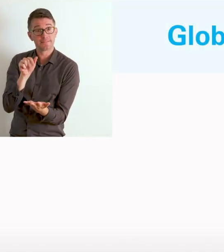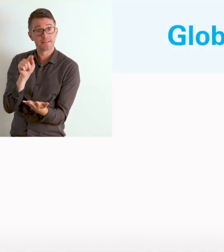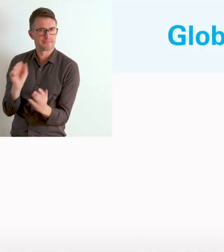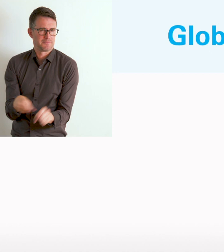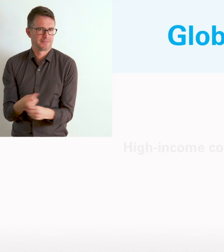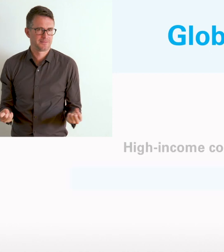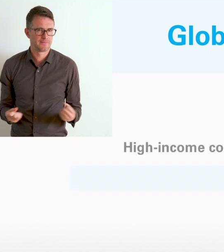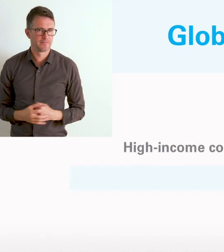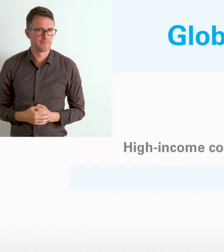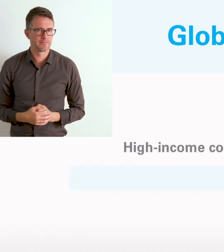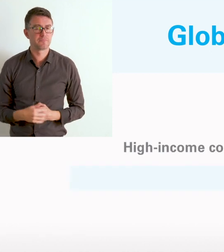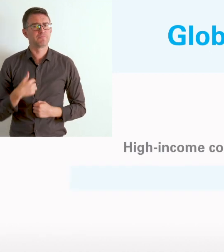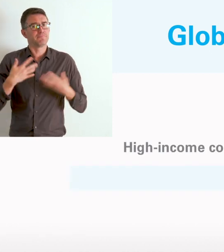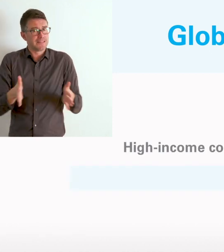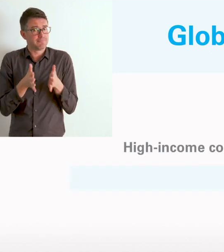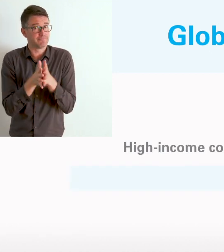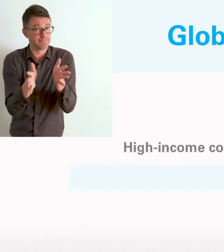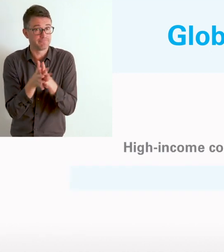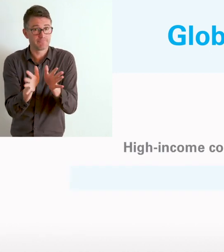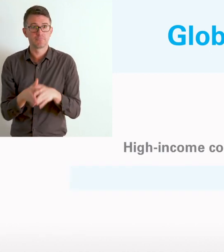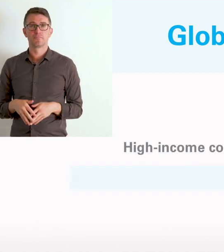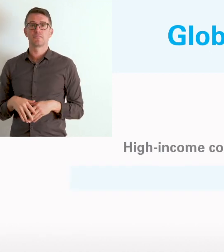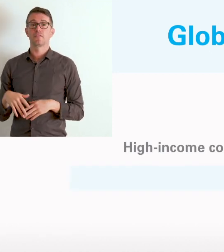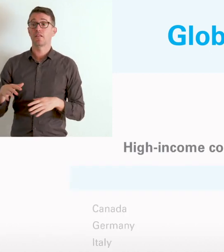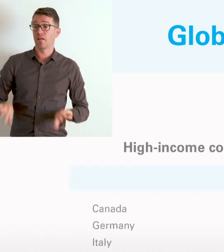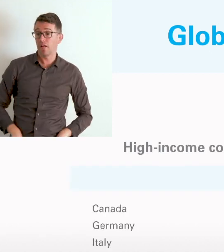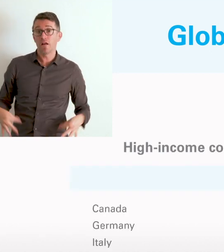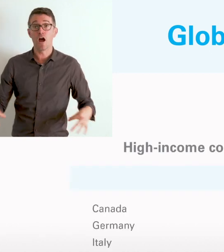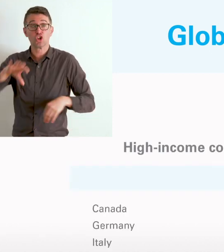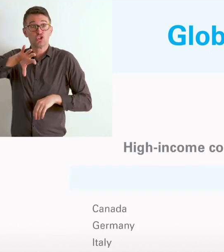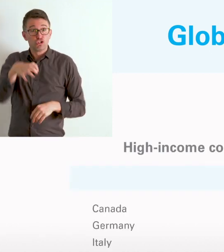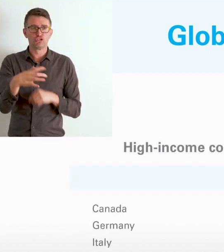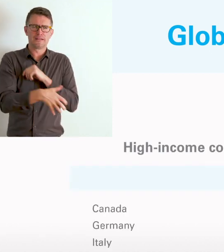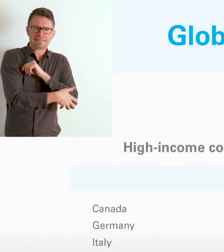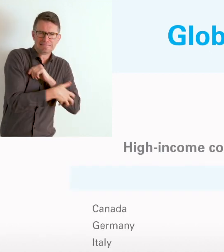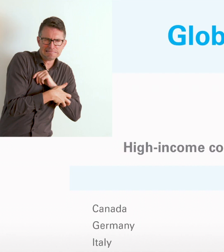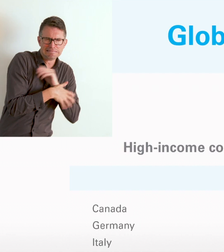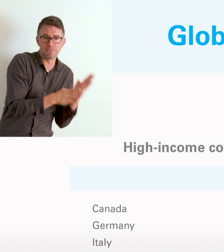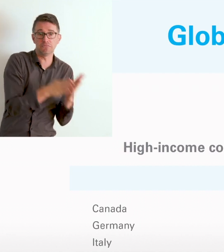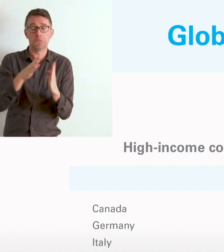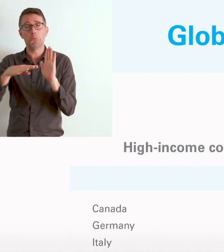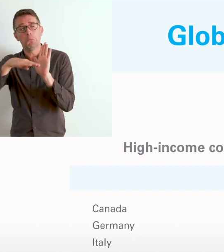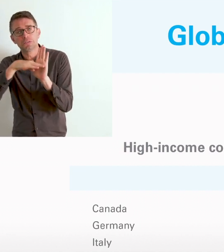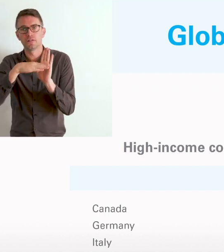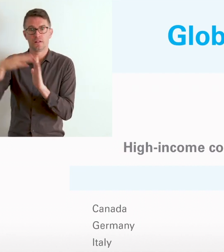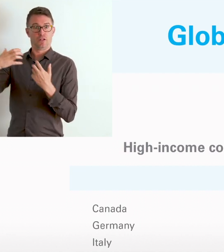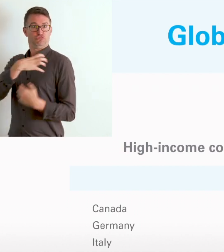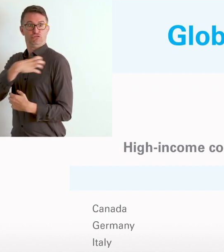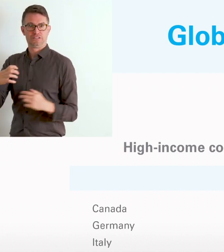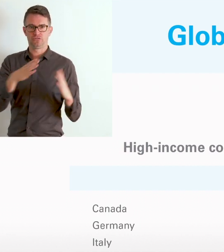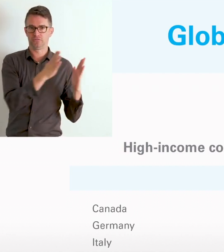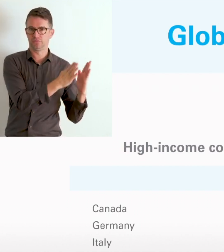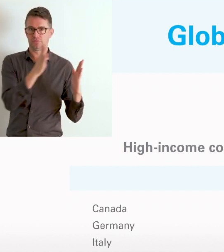I explained, low and middle income countries were producing prevalence rates well below 5%, while high